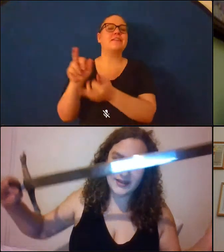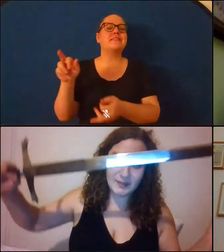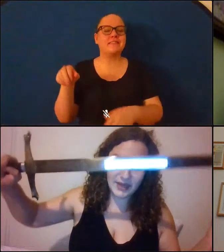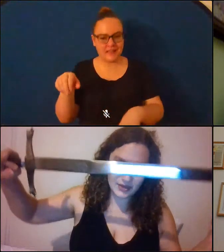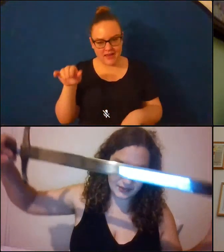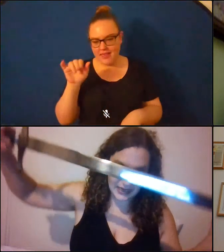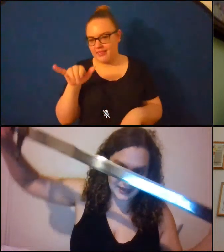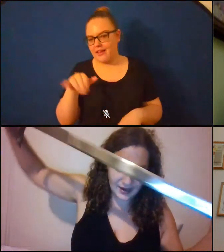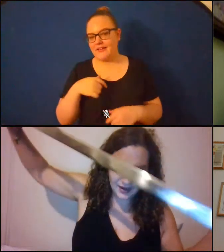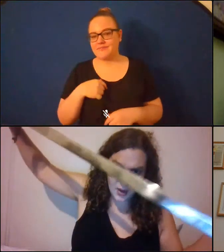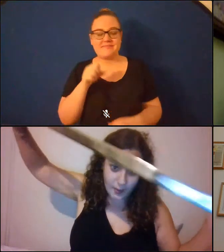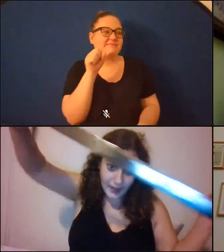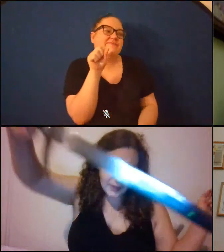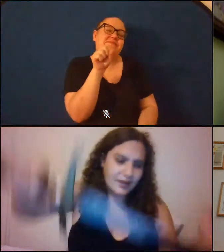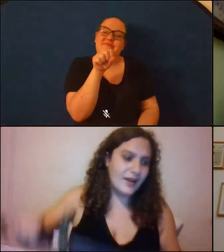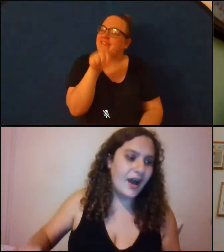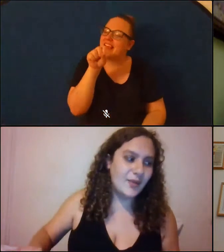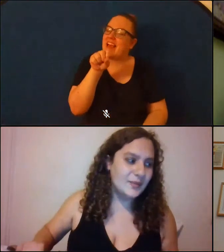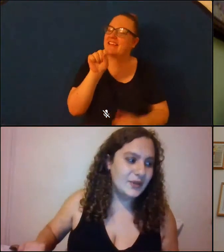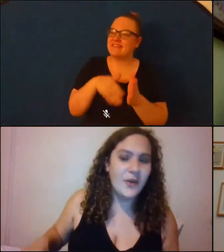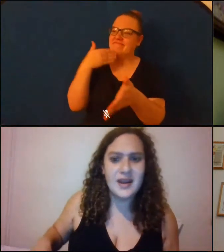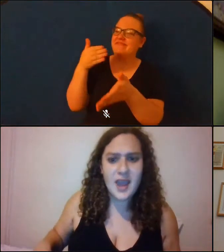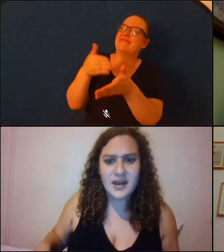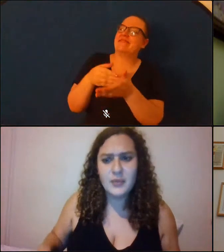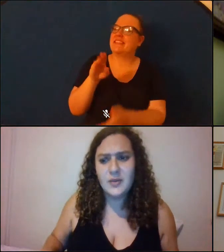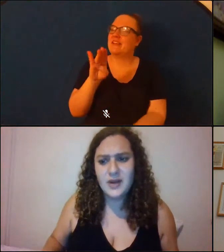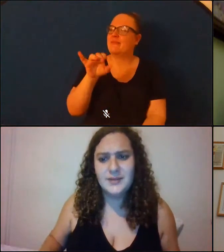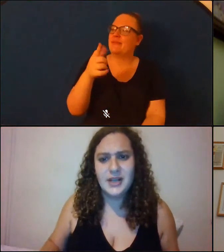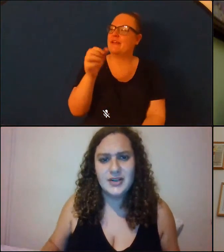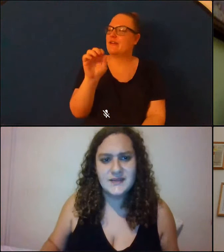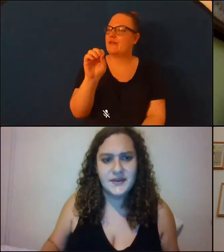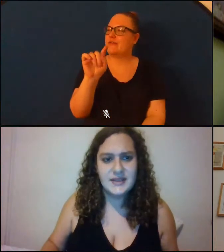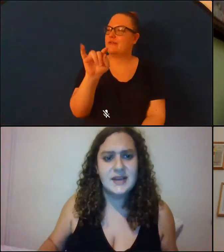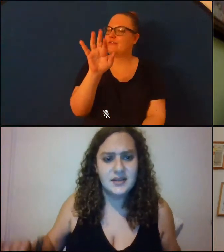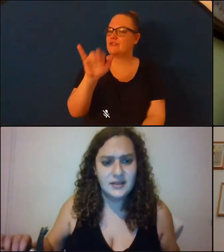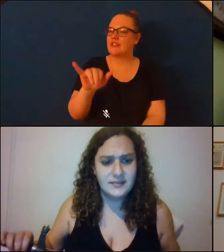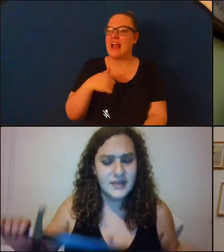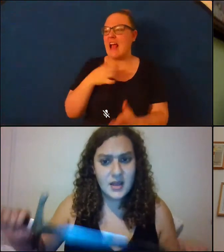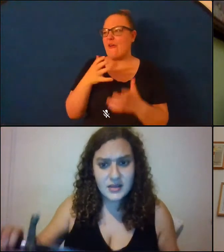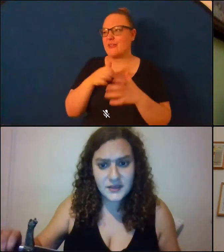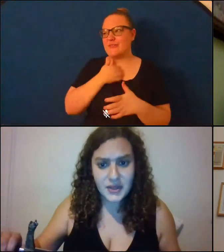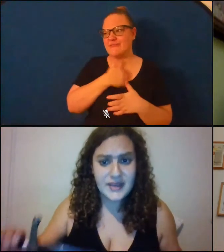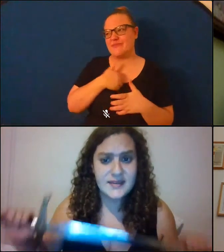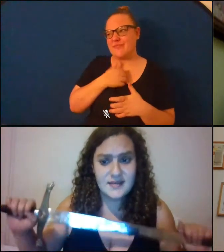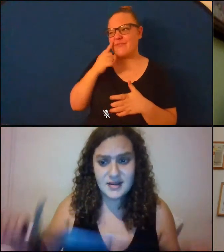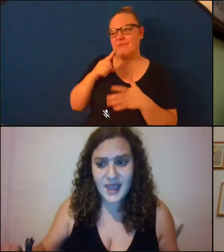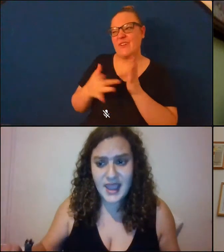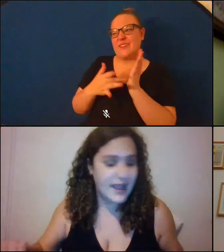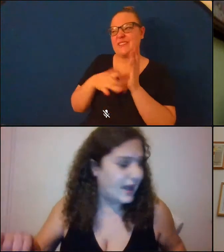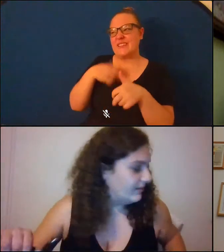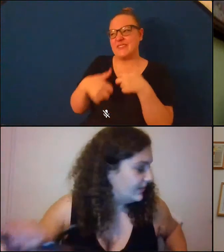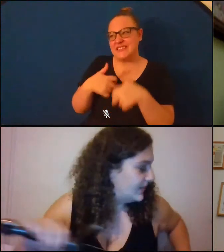hammer against bigotry right here. No, and I really want to apologize for the technical difficulties and